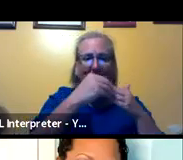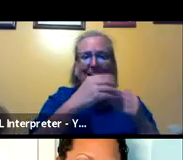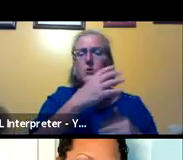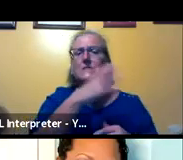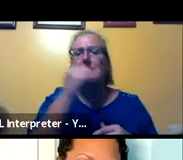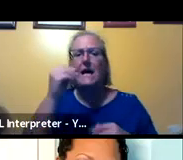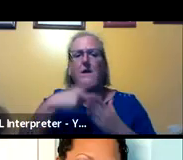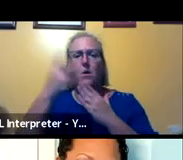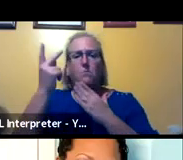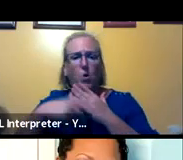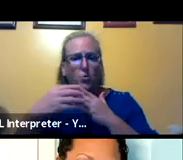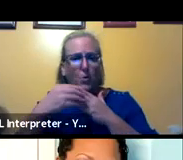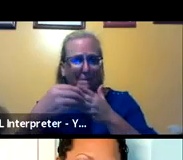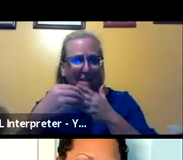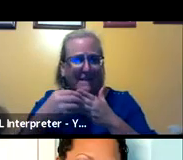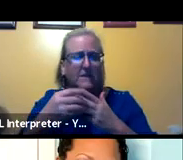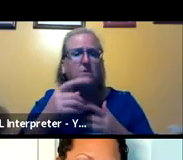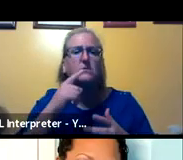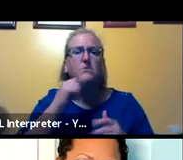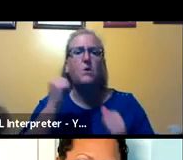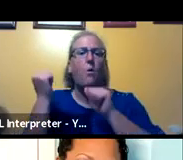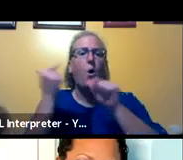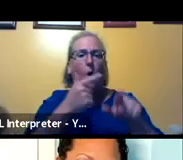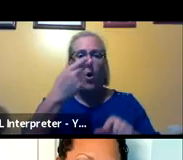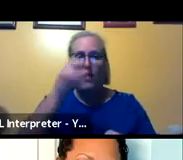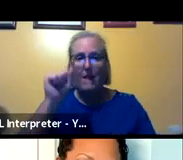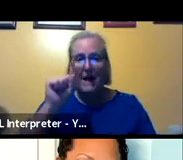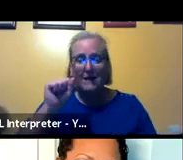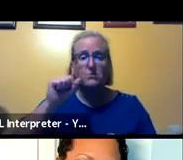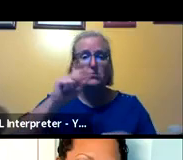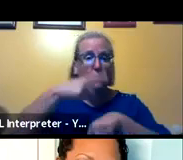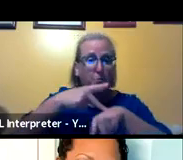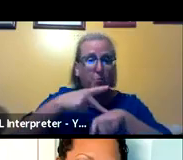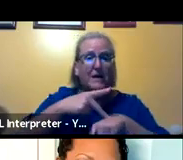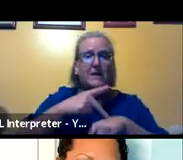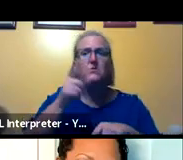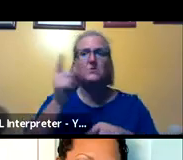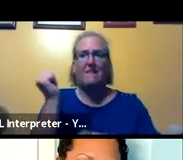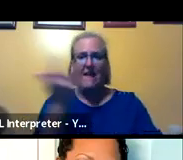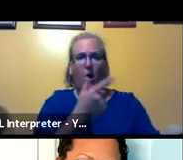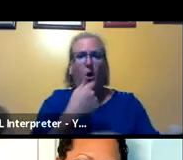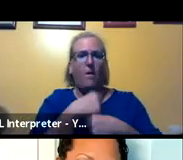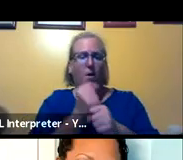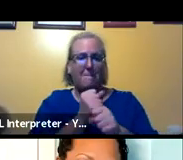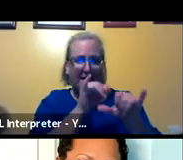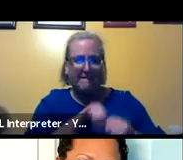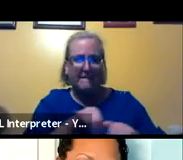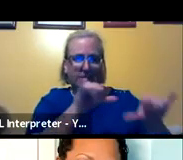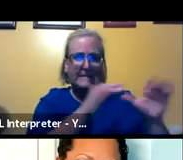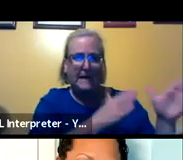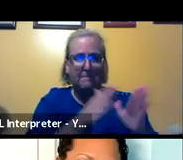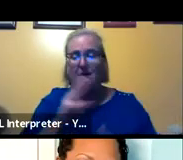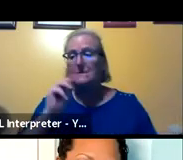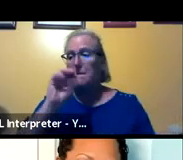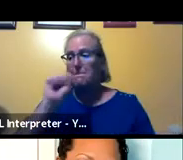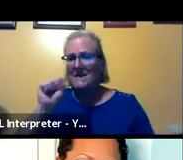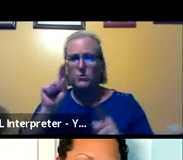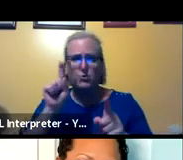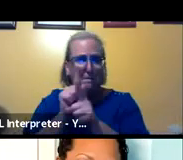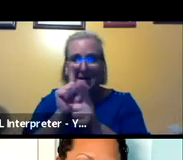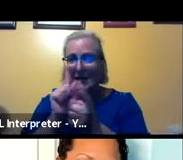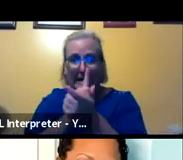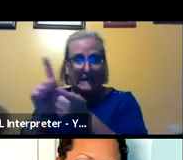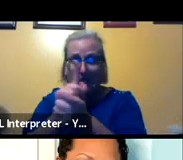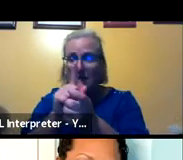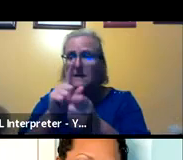as a grade band. So all high school principals are meeting and making the same plans. All middle school principals are meeting together,